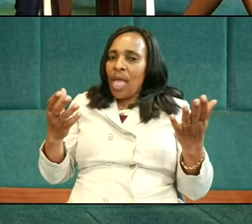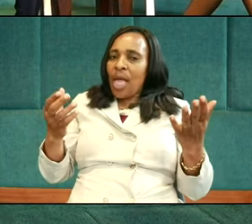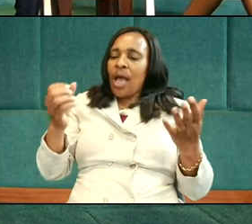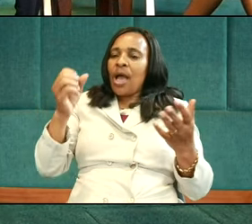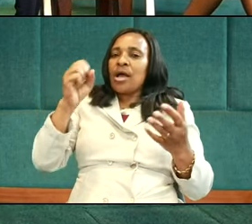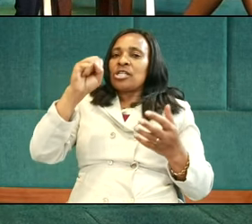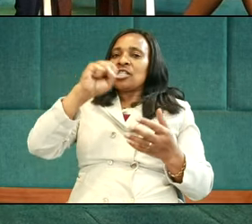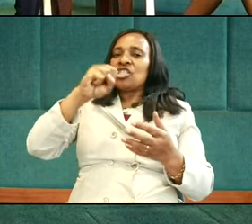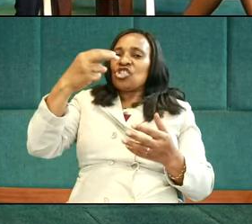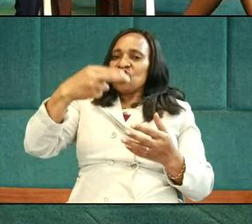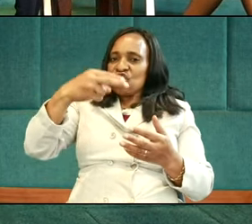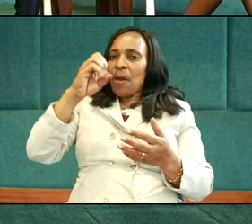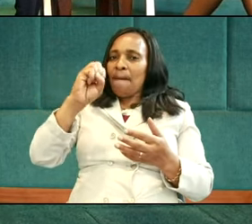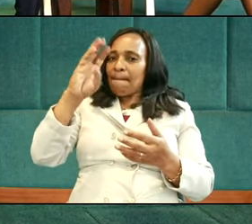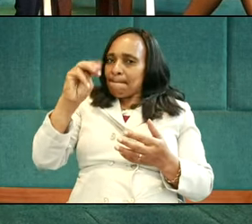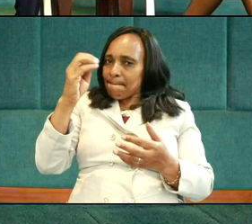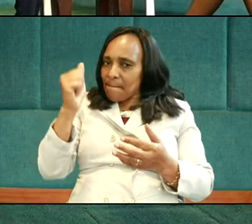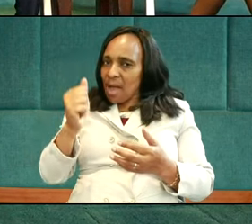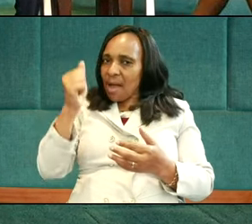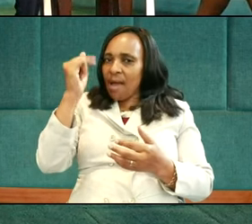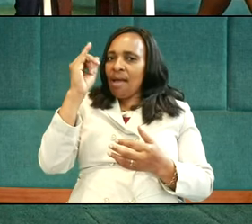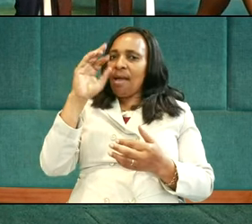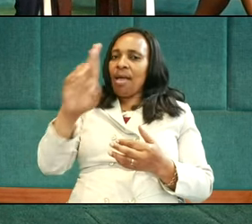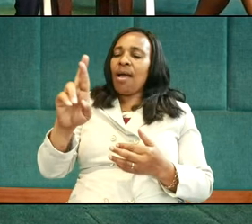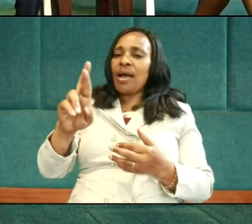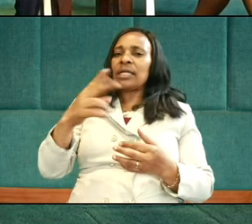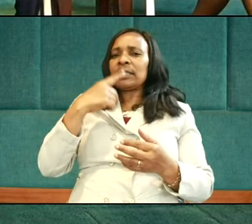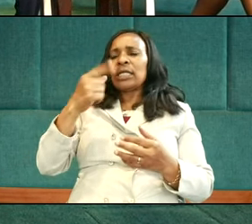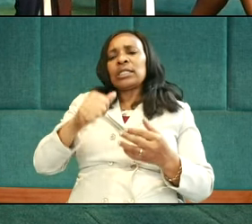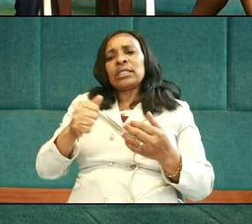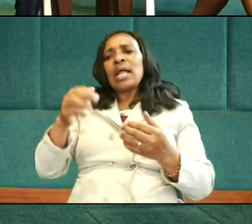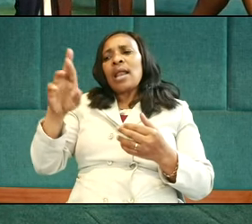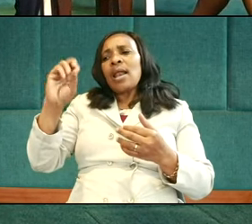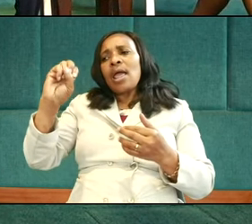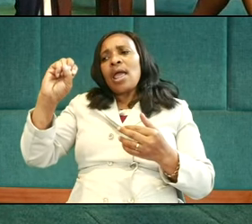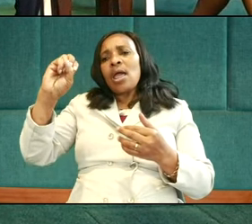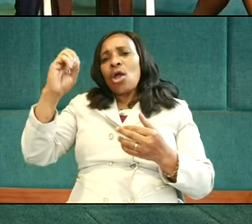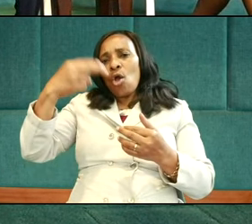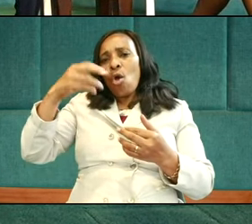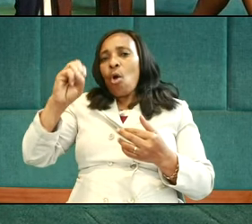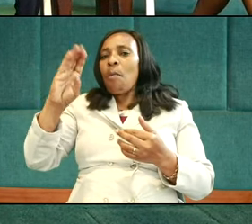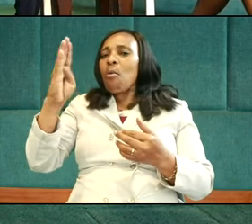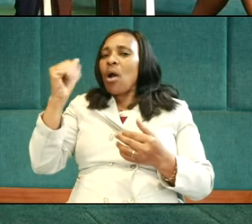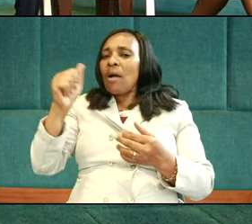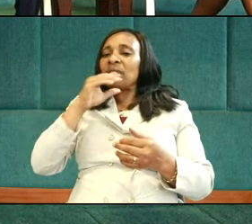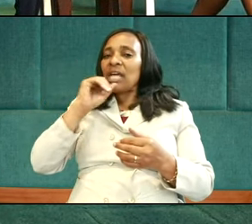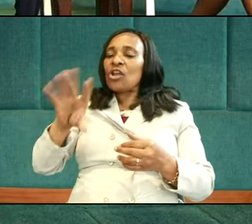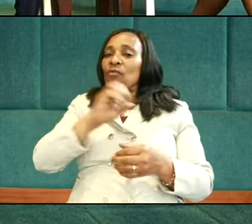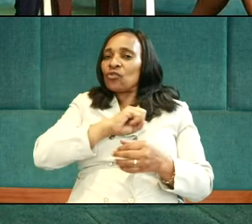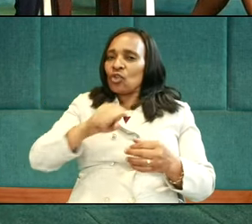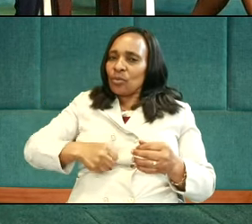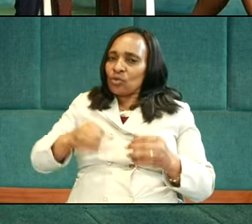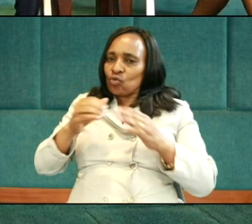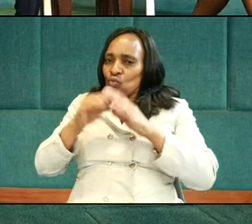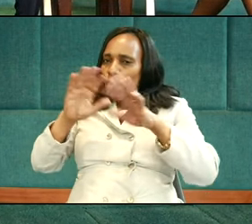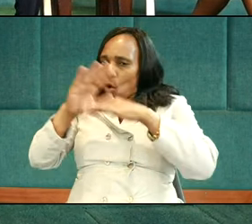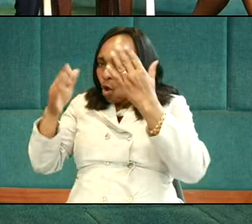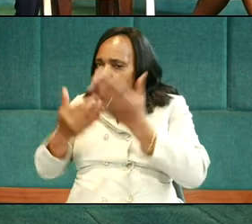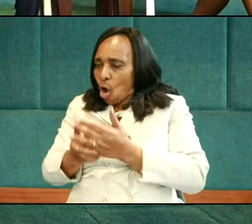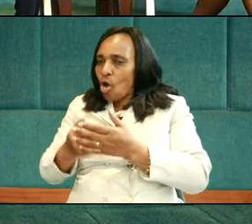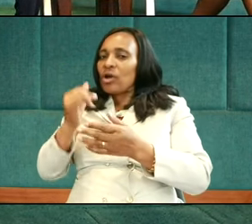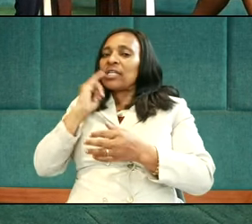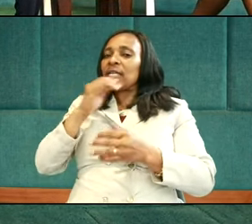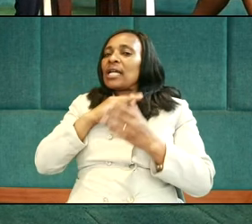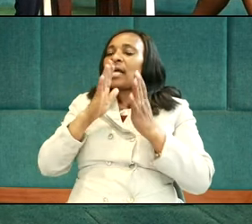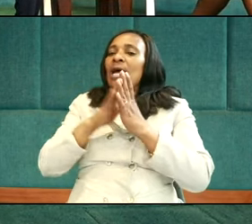Shemaiah, the man of God, say to Rehoboam, son of Solomon, king of Judah, and to all Israel in Judah